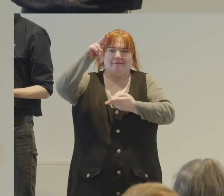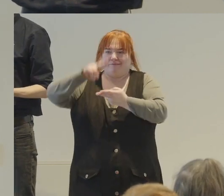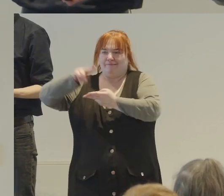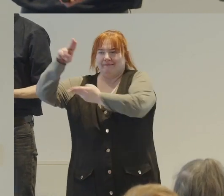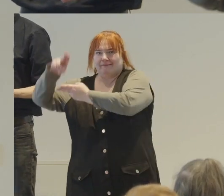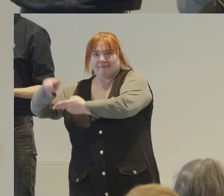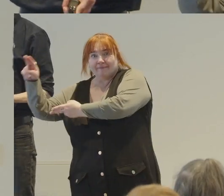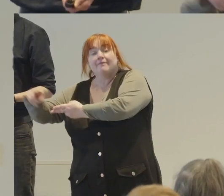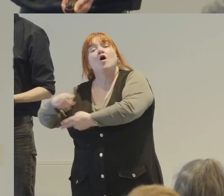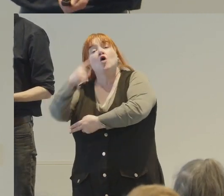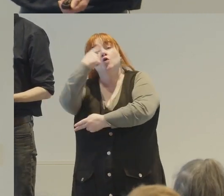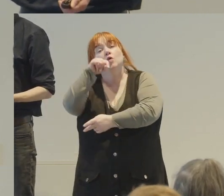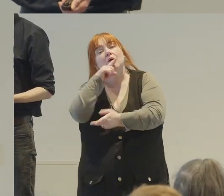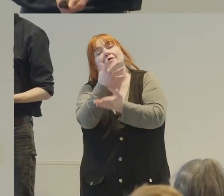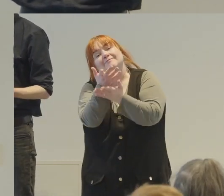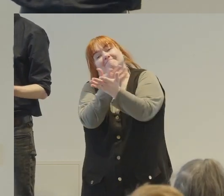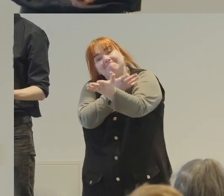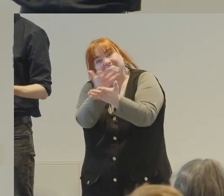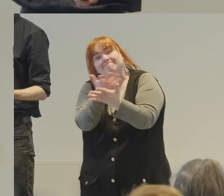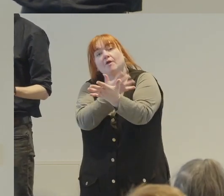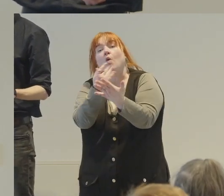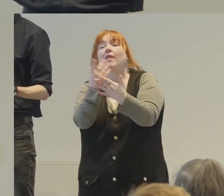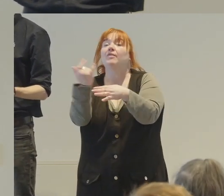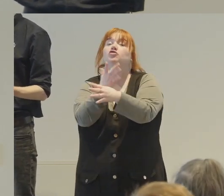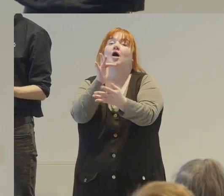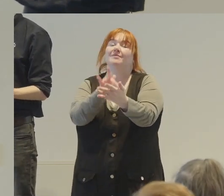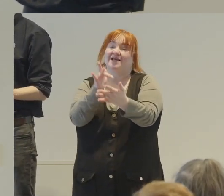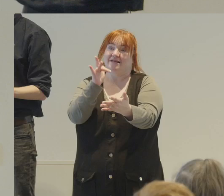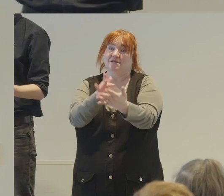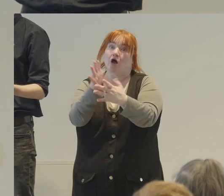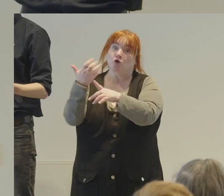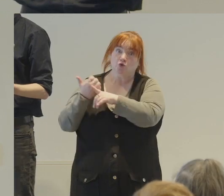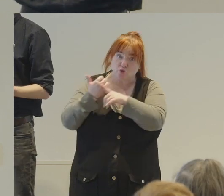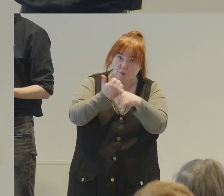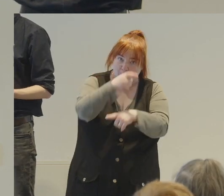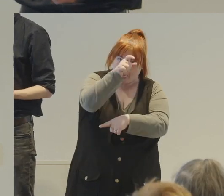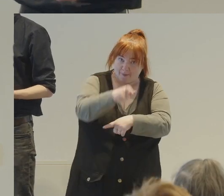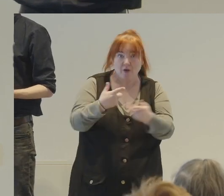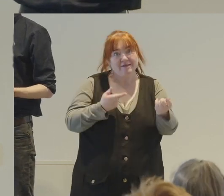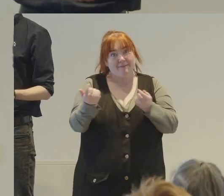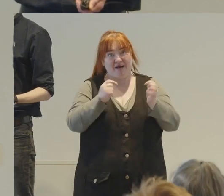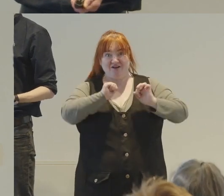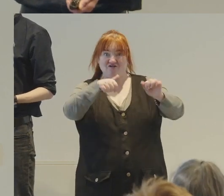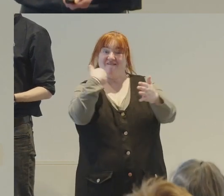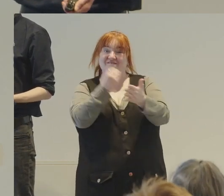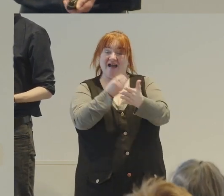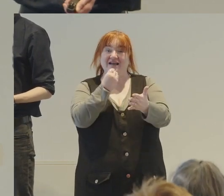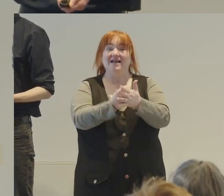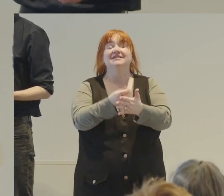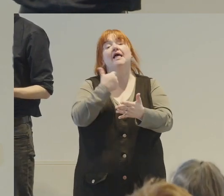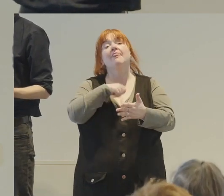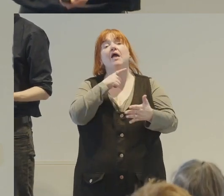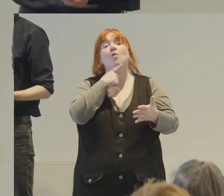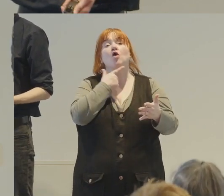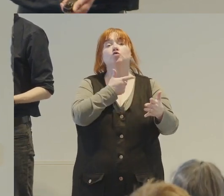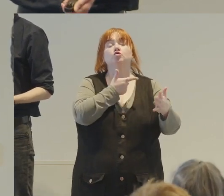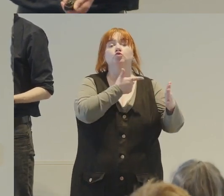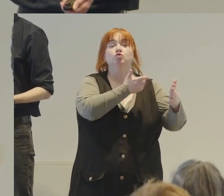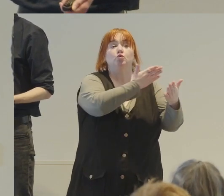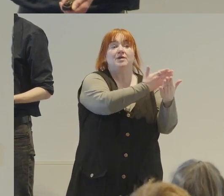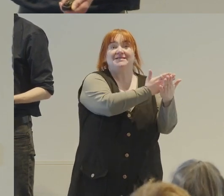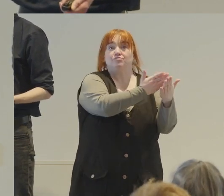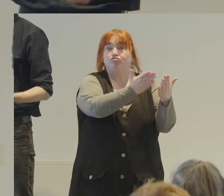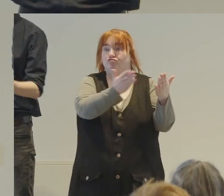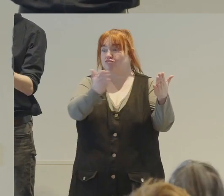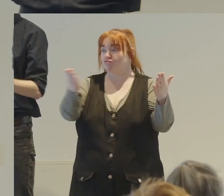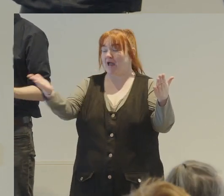this person with managing their finances, they would like to spread out the payments in this way. We've done that in the past, and the way we've done it